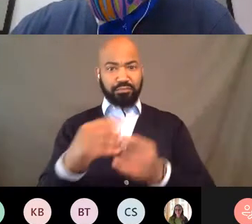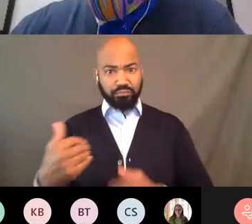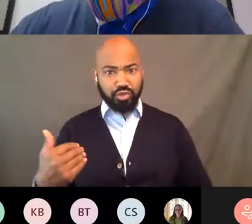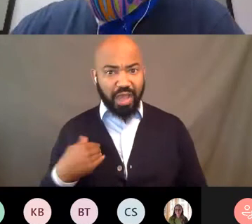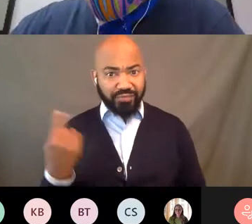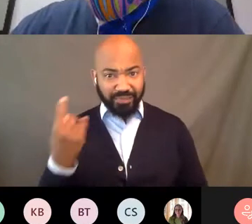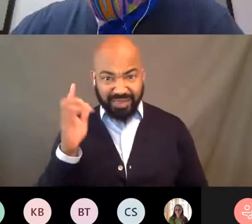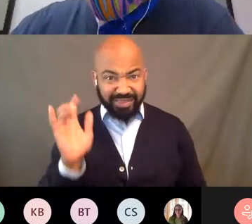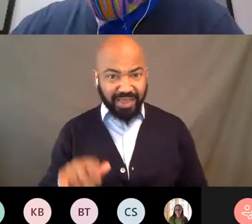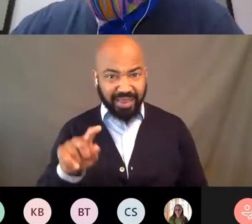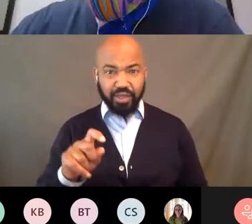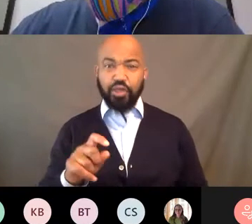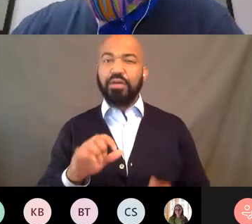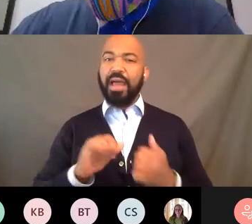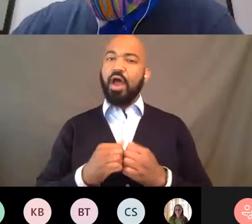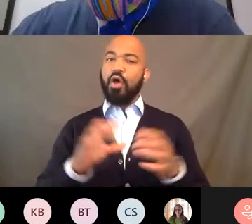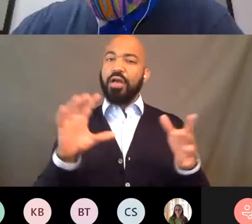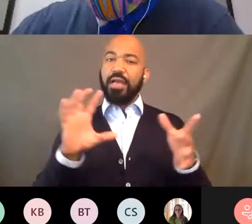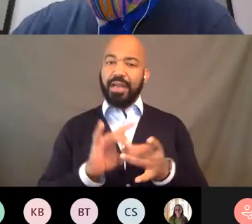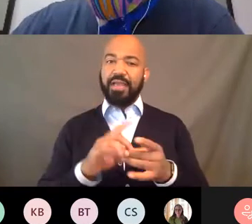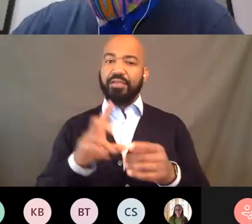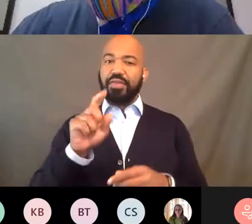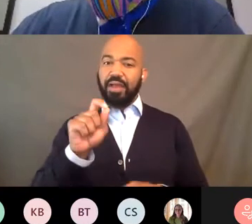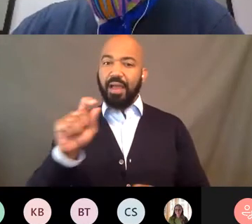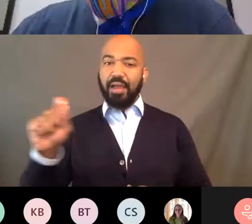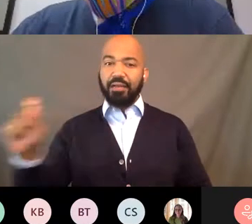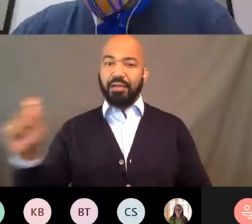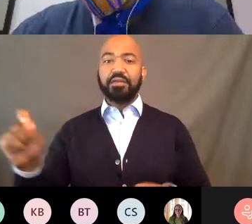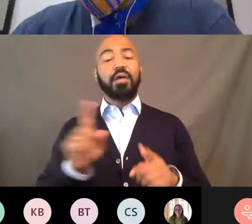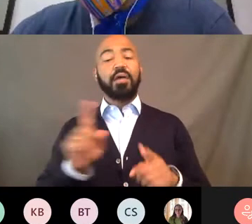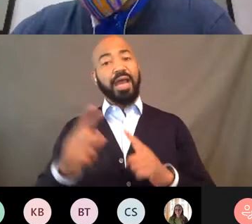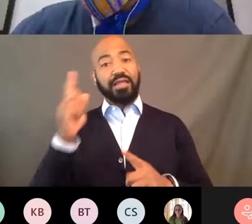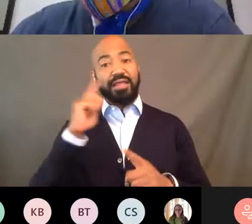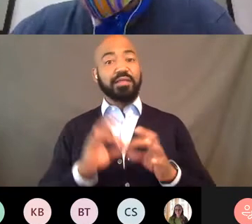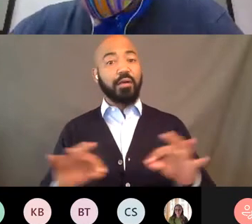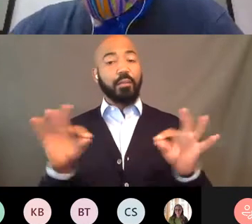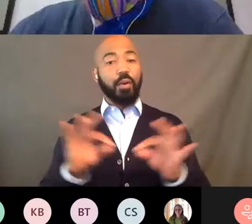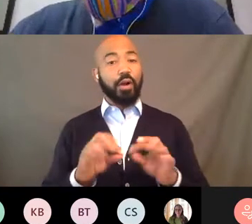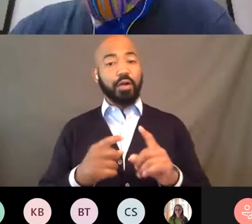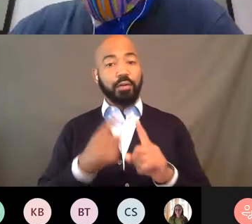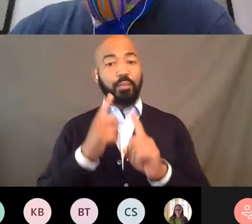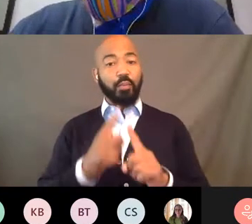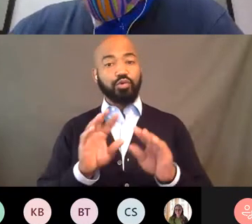think that point would be important to clarify, because the